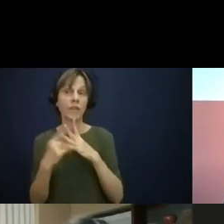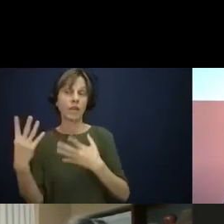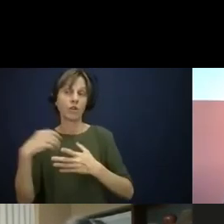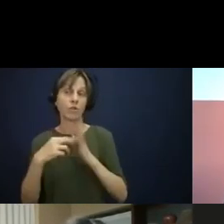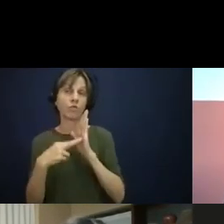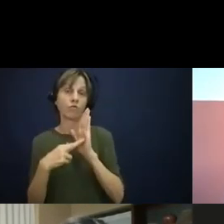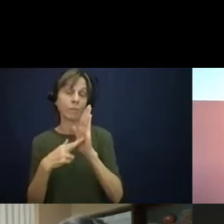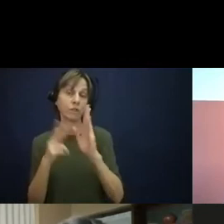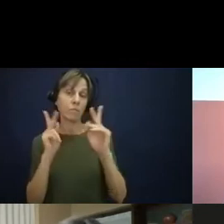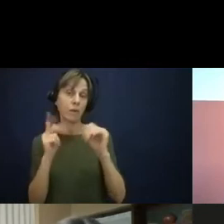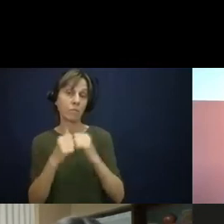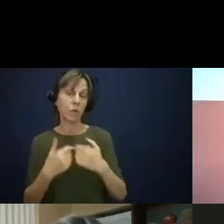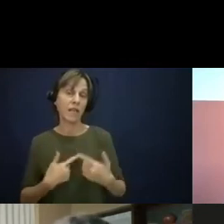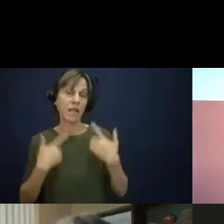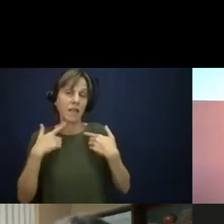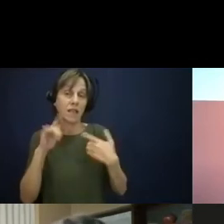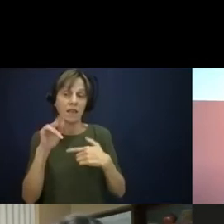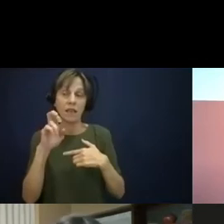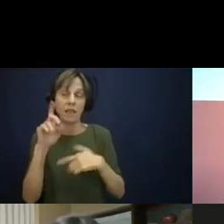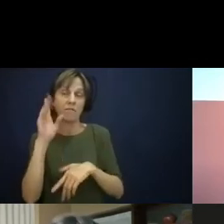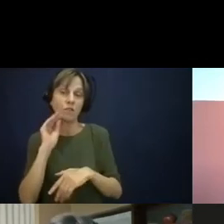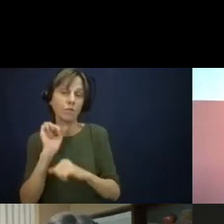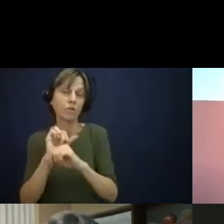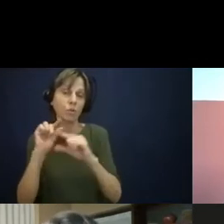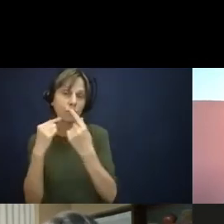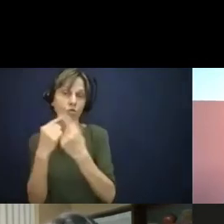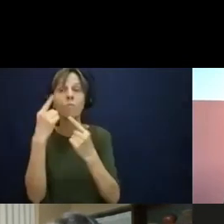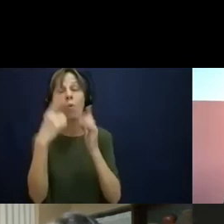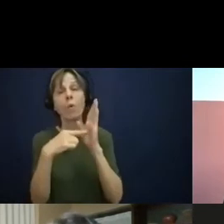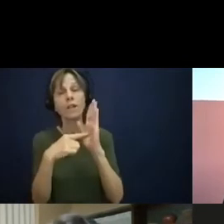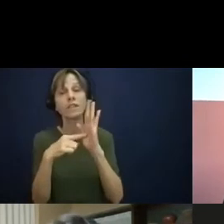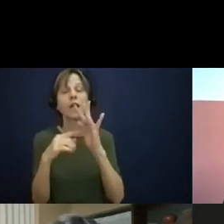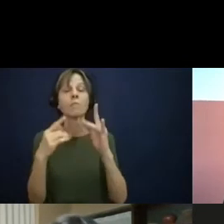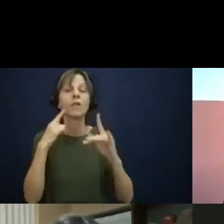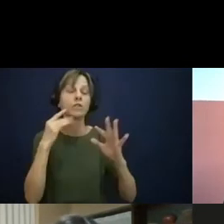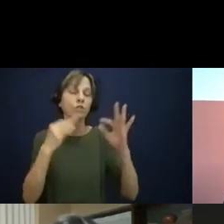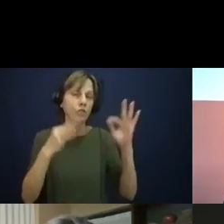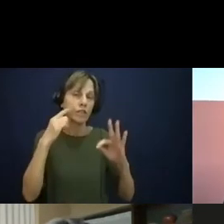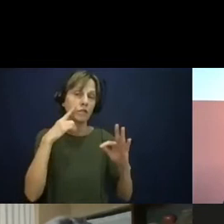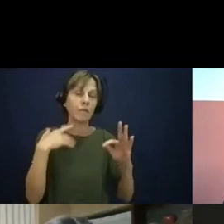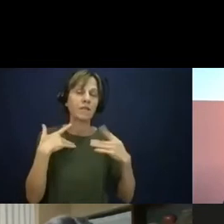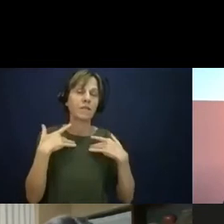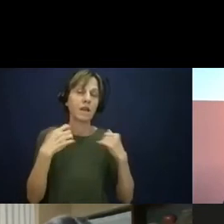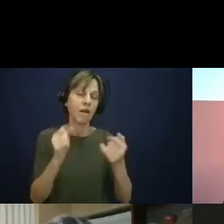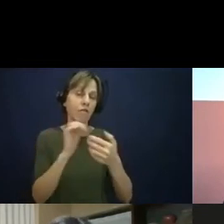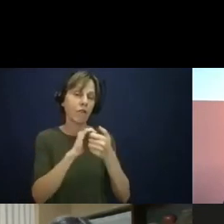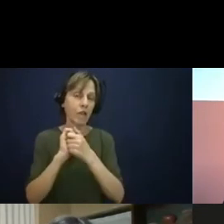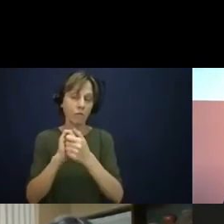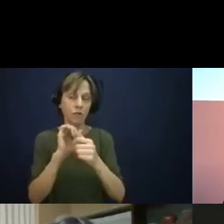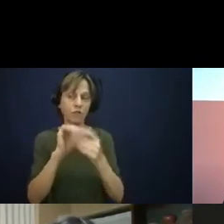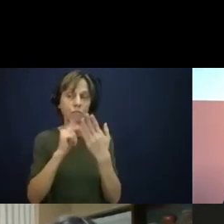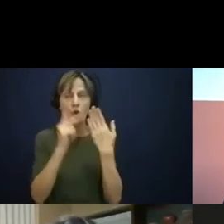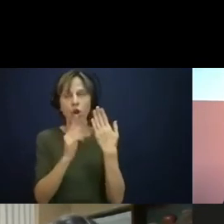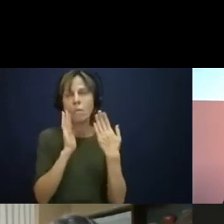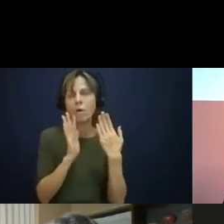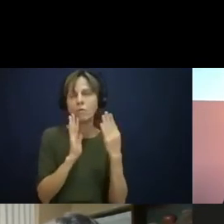lived experience on work groups. And one example is our Justice and Mental Health Collaboration Program, which I'll be talking about more later. And then